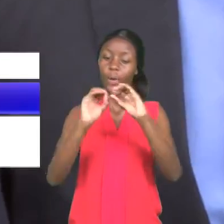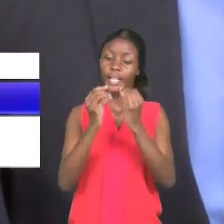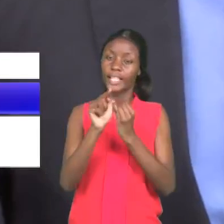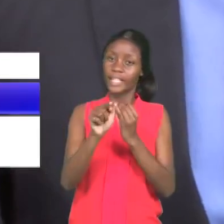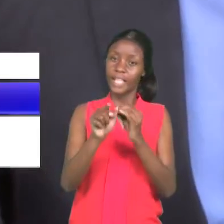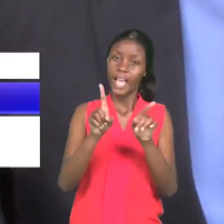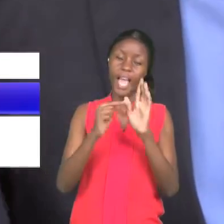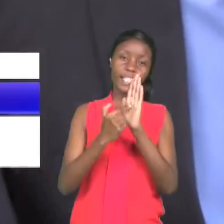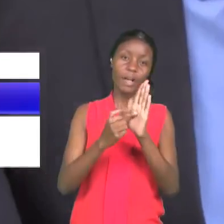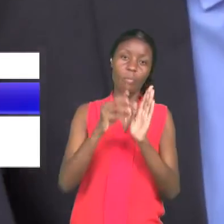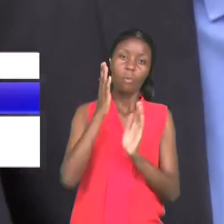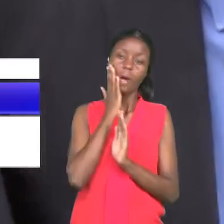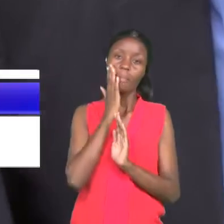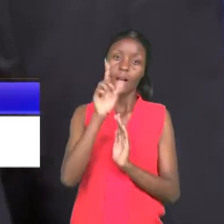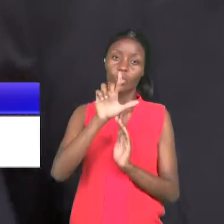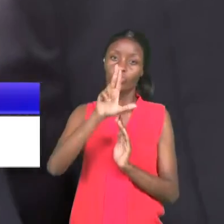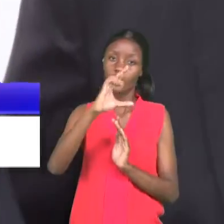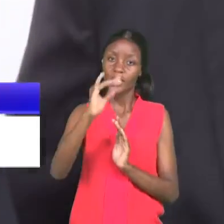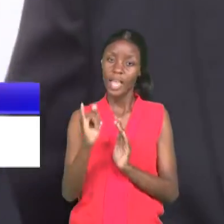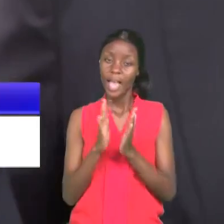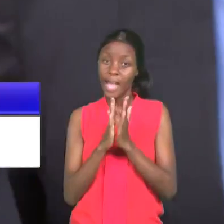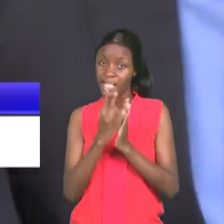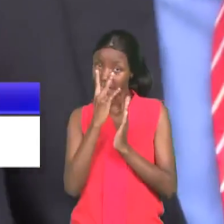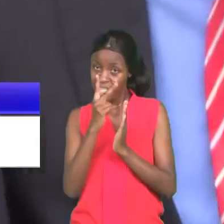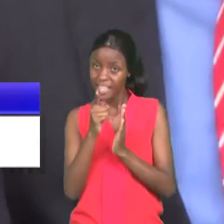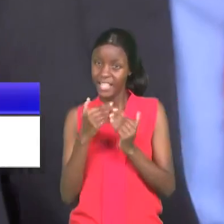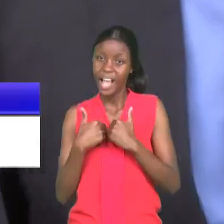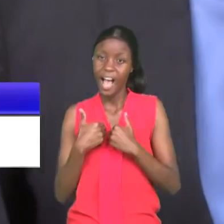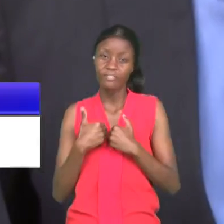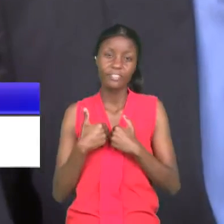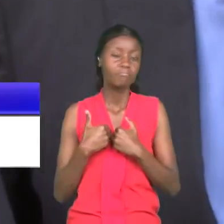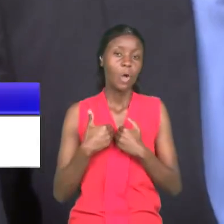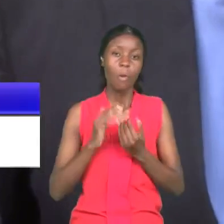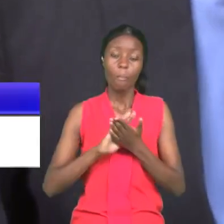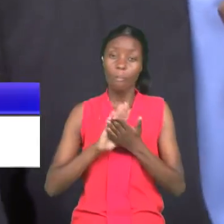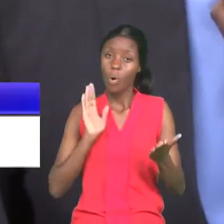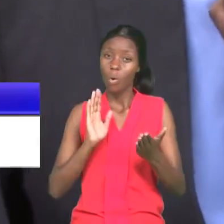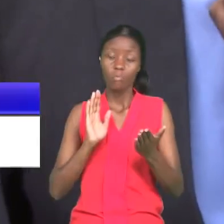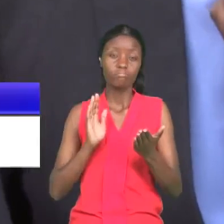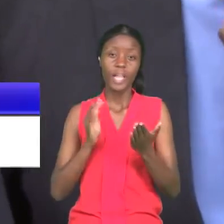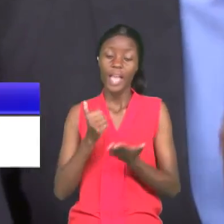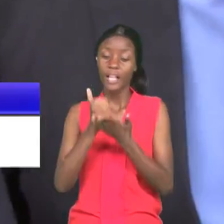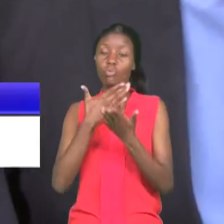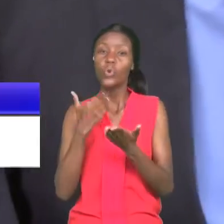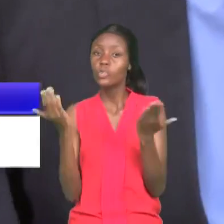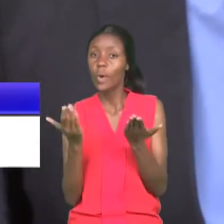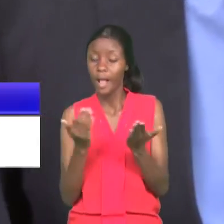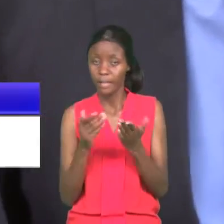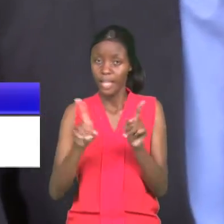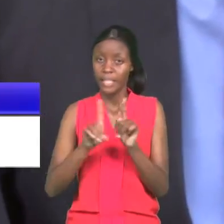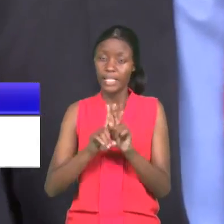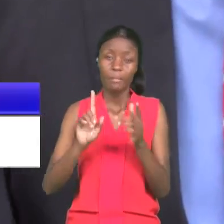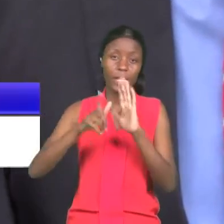like Mama Lucy, and look at where they have the greatest need. And indeed, going